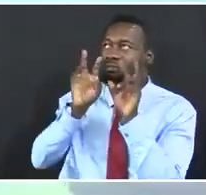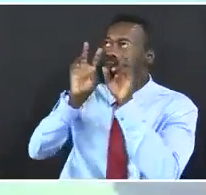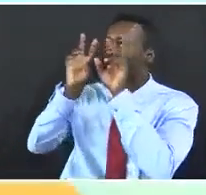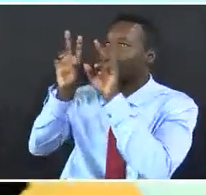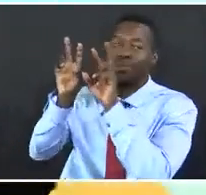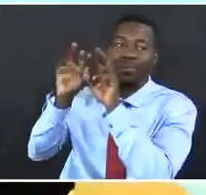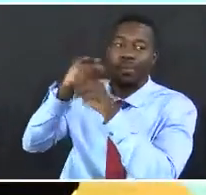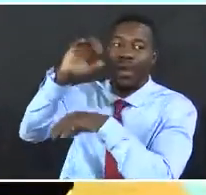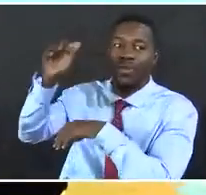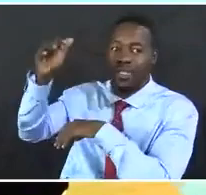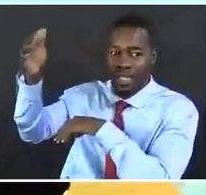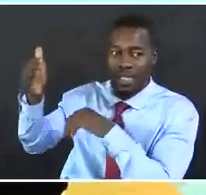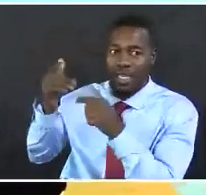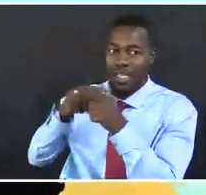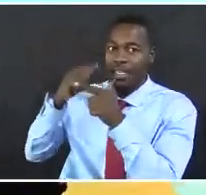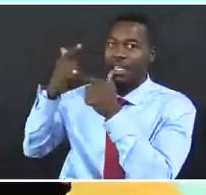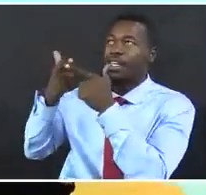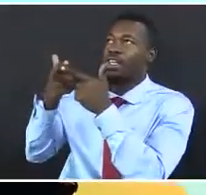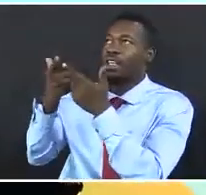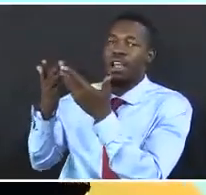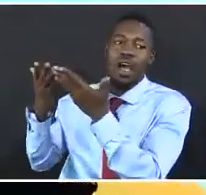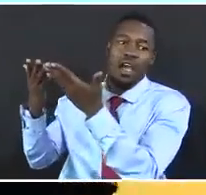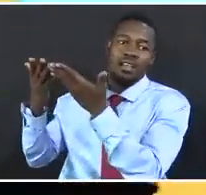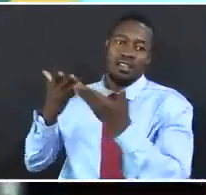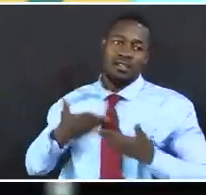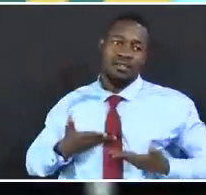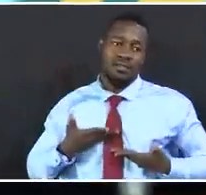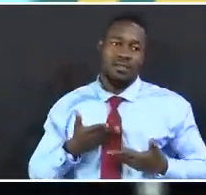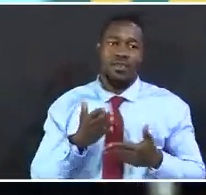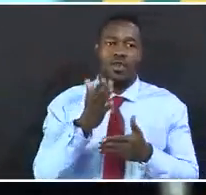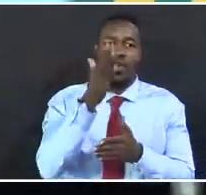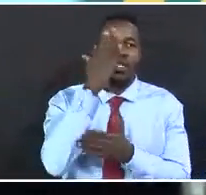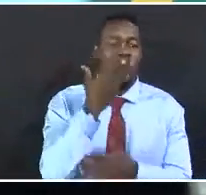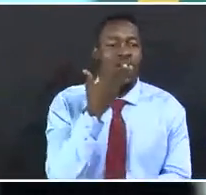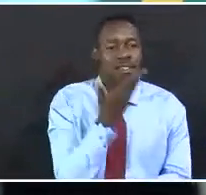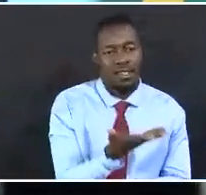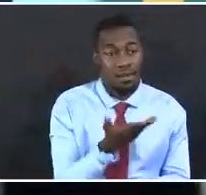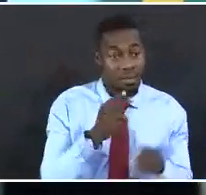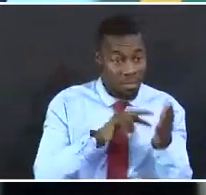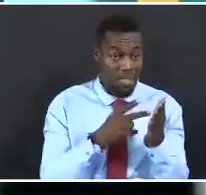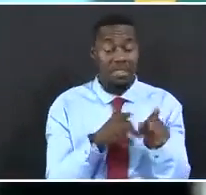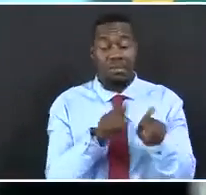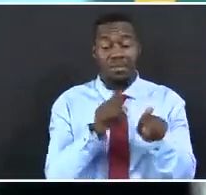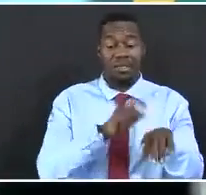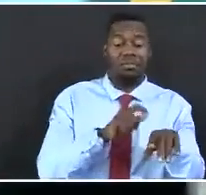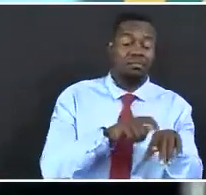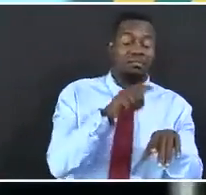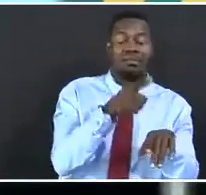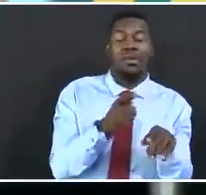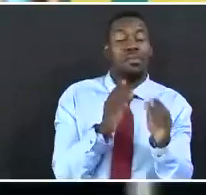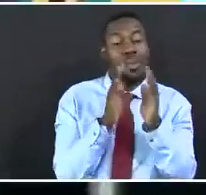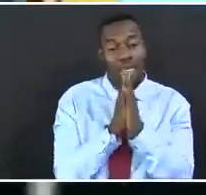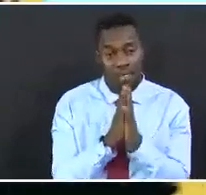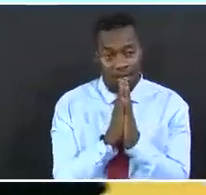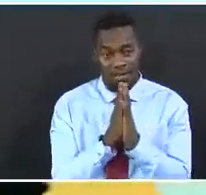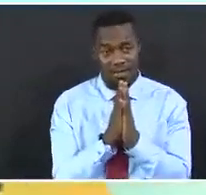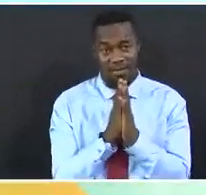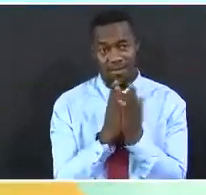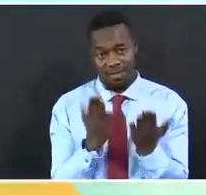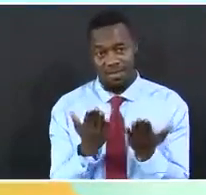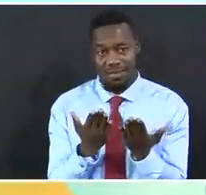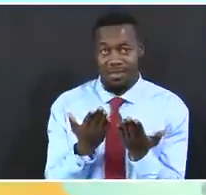literally. Okay, not literally, because I don't think you're going to meet God somewhere and face. You can't. I mean, we are too sinful to be able